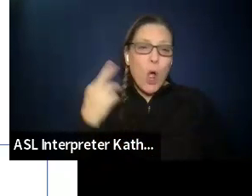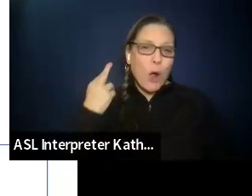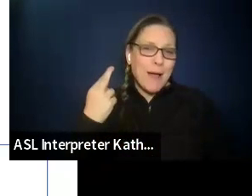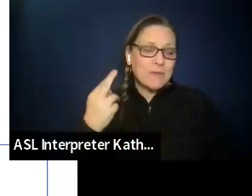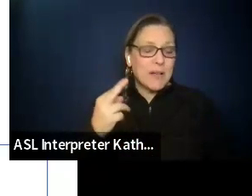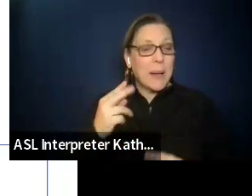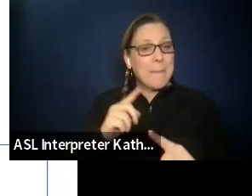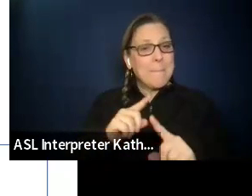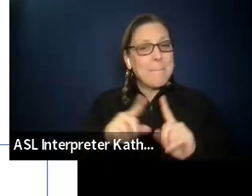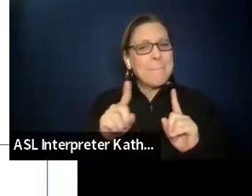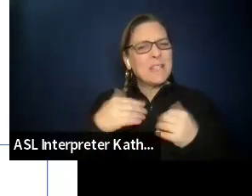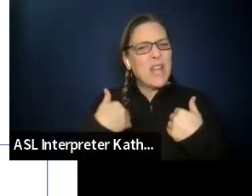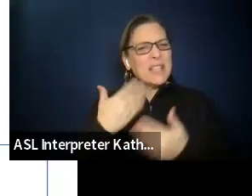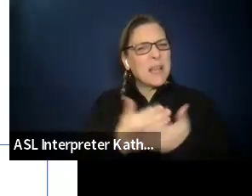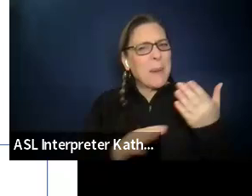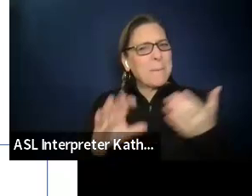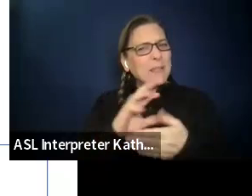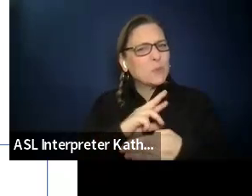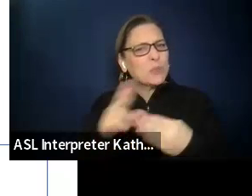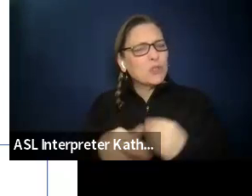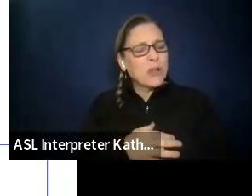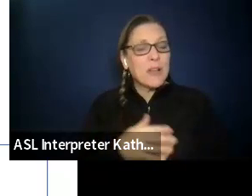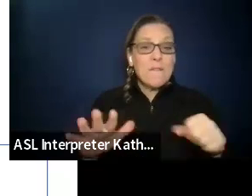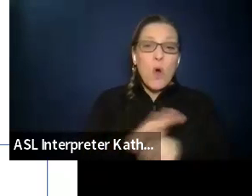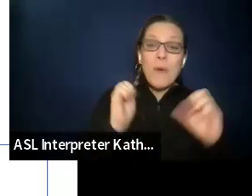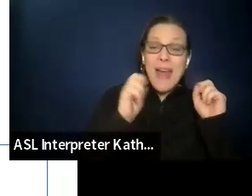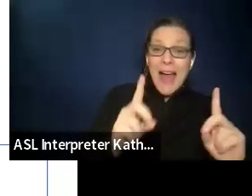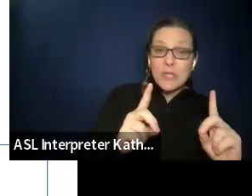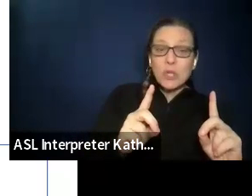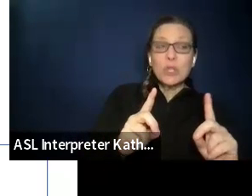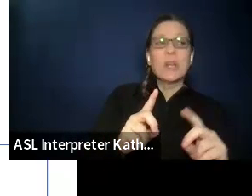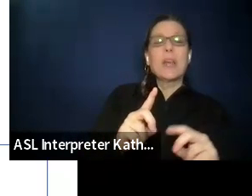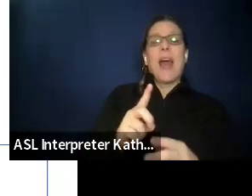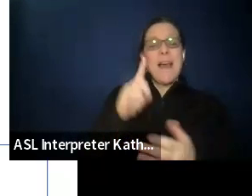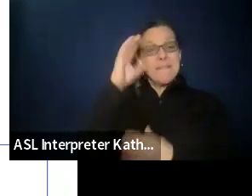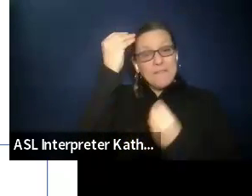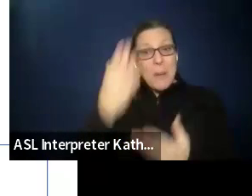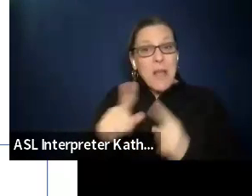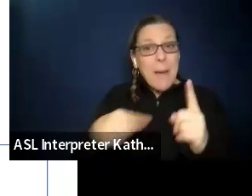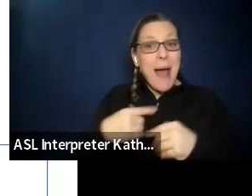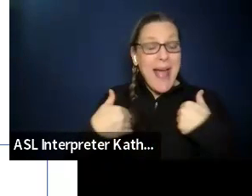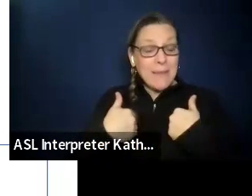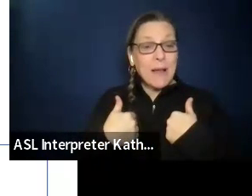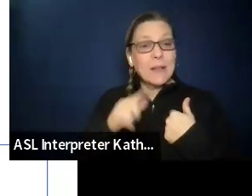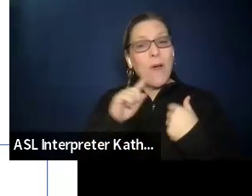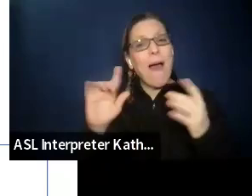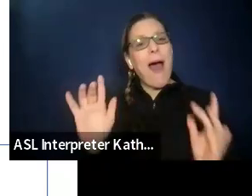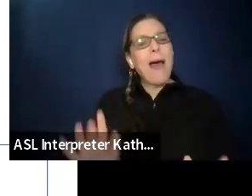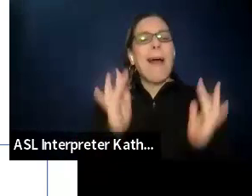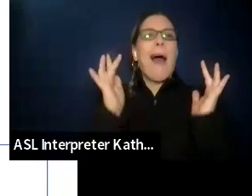but she gets mixed results. Complete with educational back matter, facts about animals, a